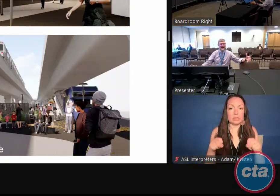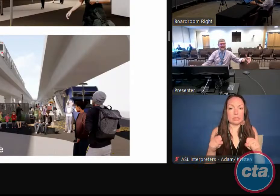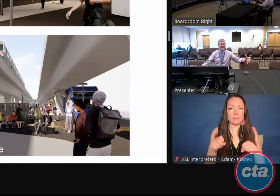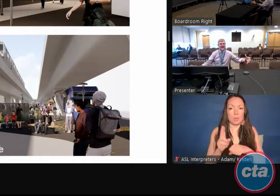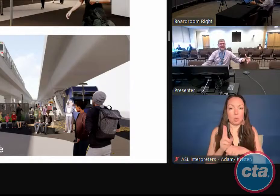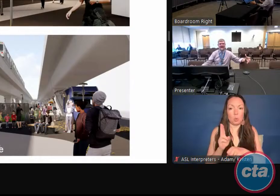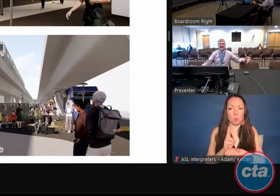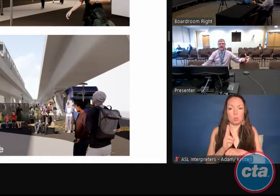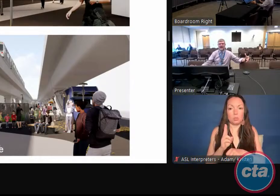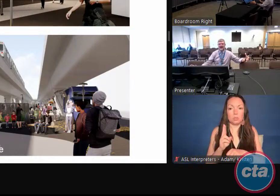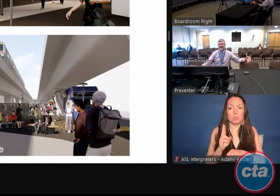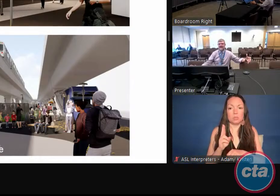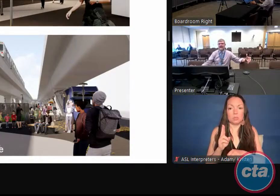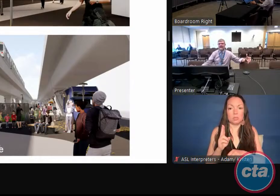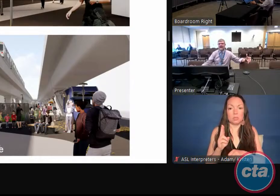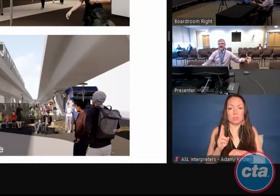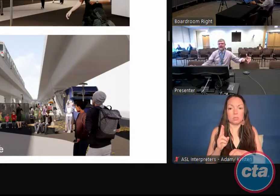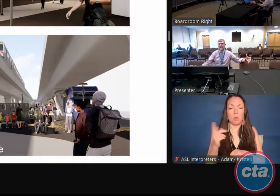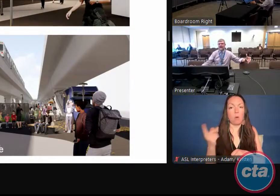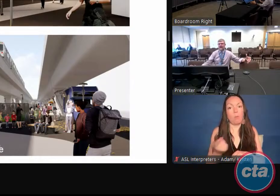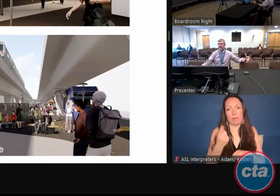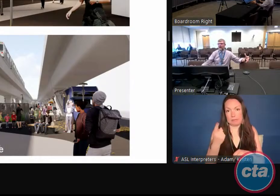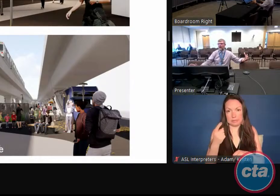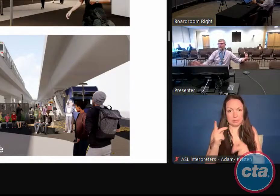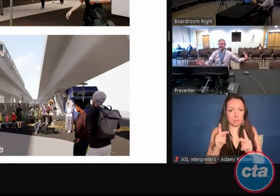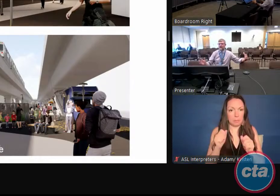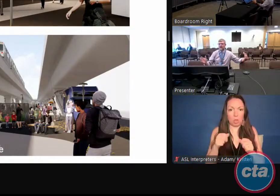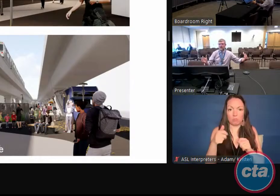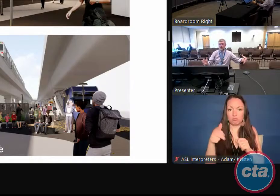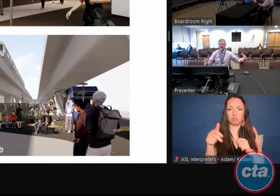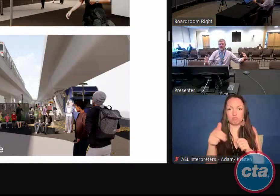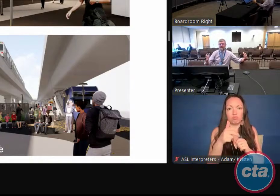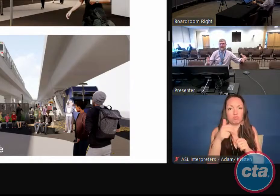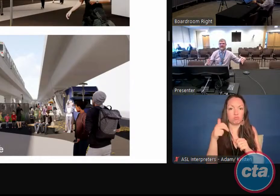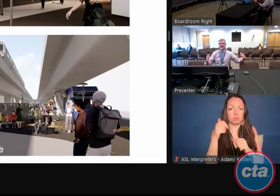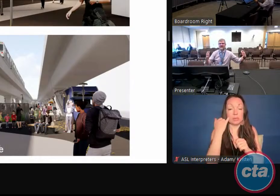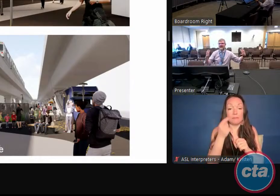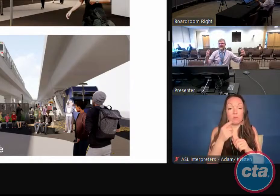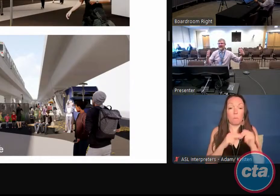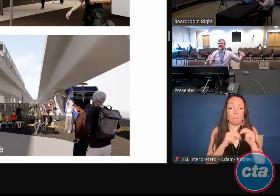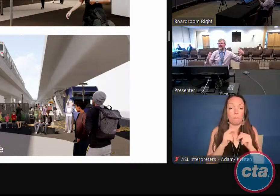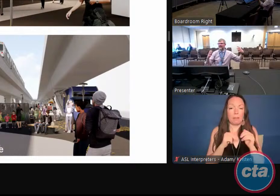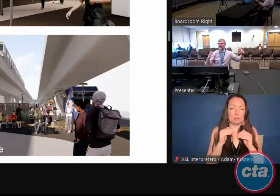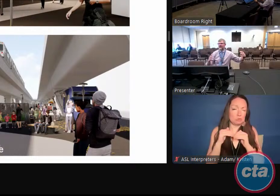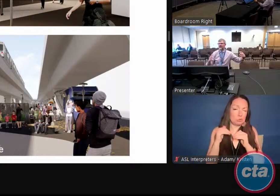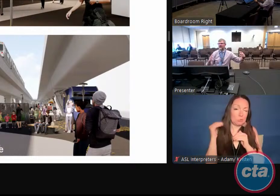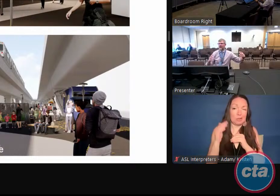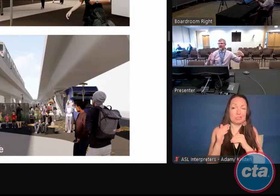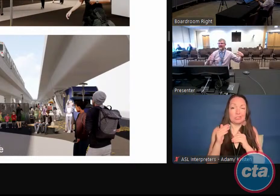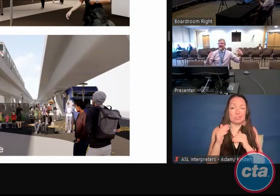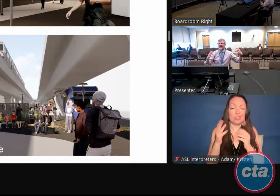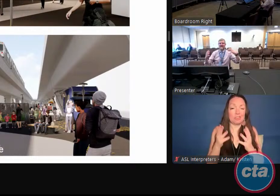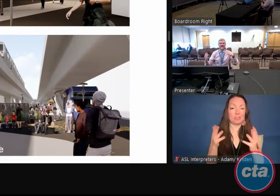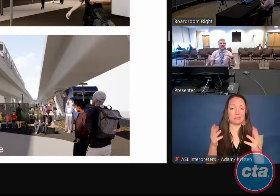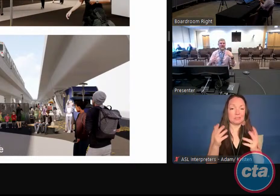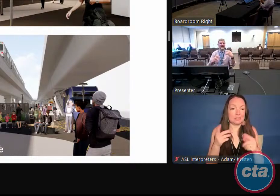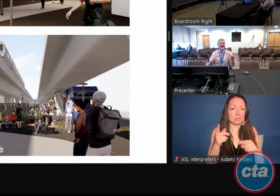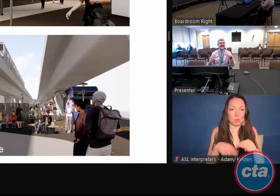and activated constantly, right? That if you build too much fixed entity fixtures there, we